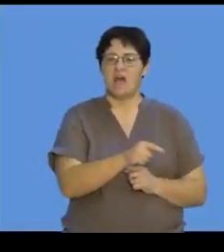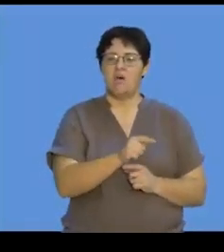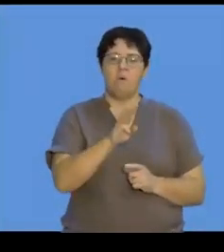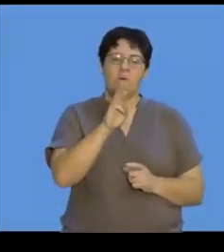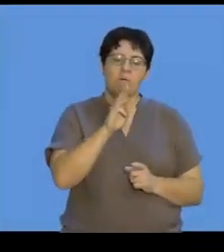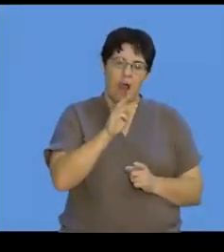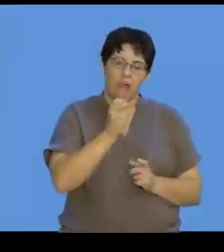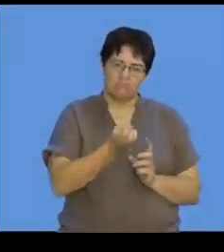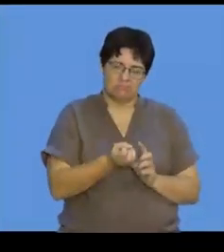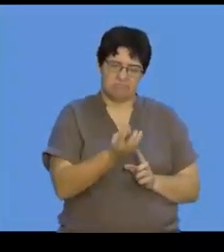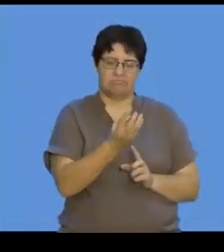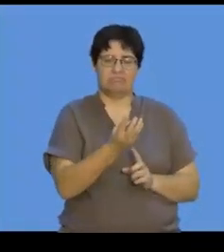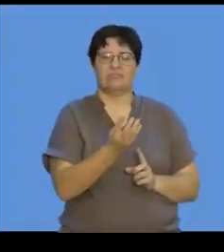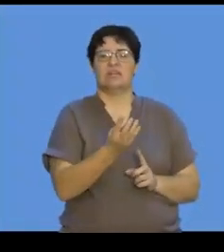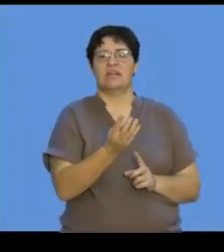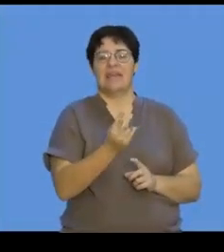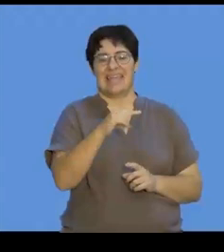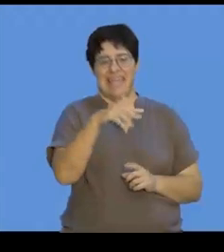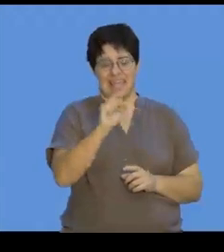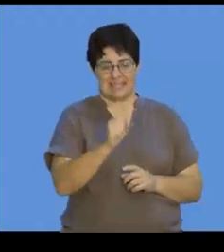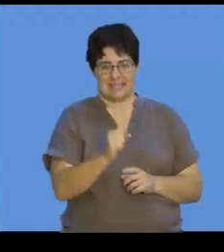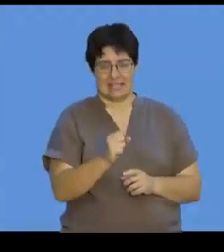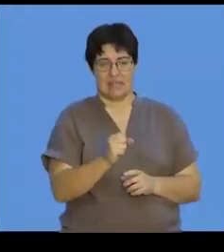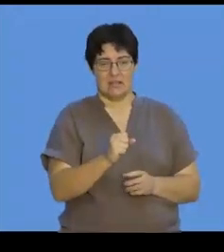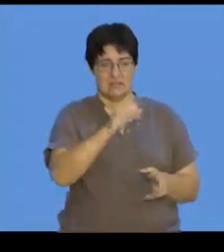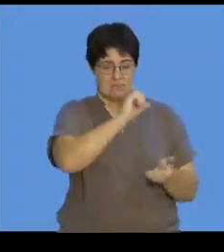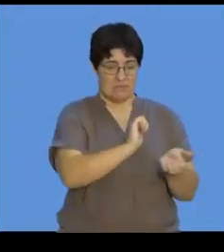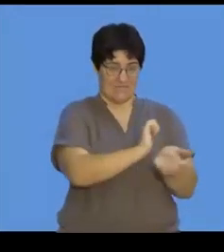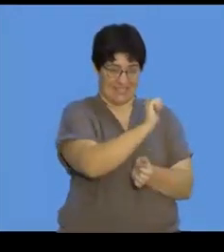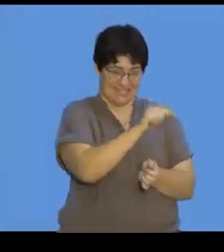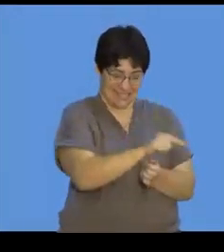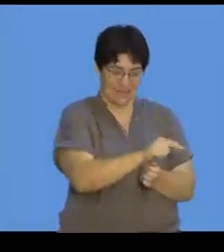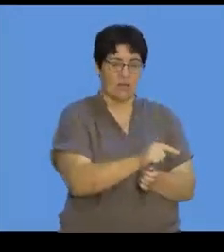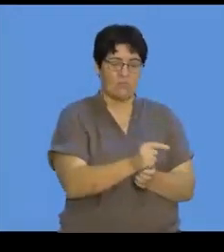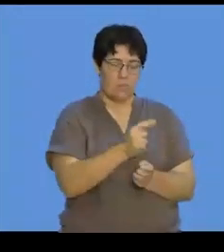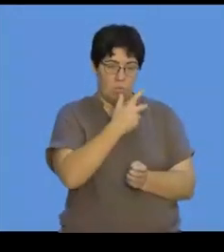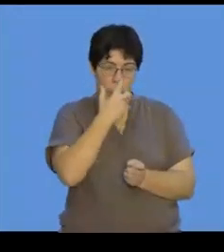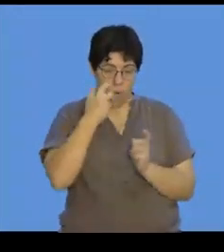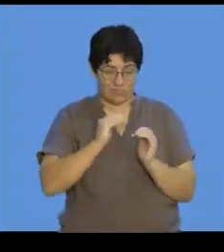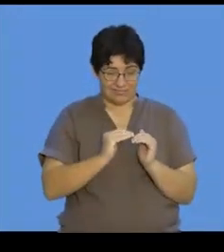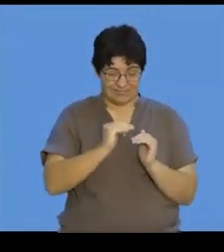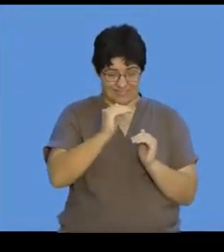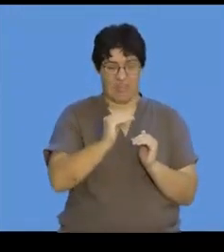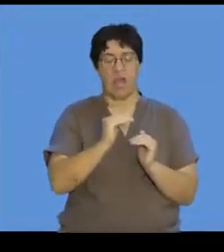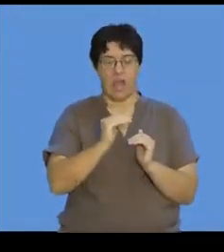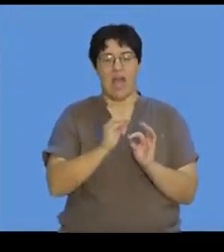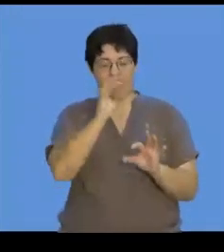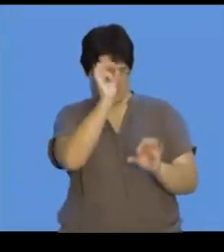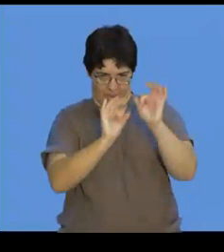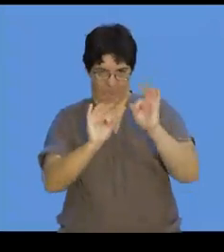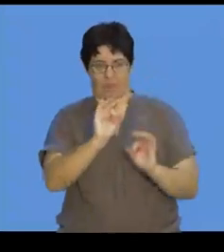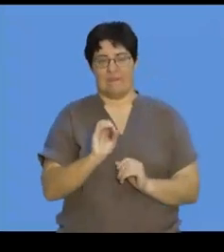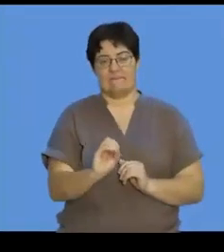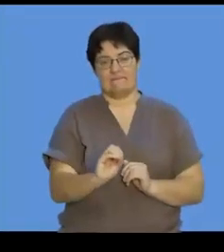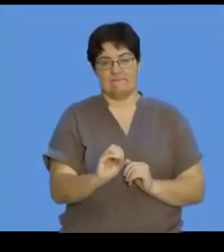that okay, this the form of matter, which was a gas, is composed of particles.